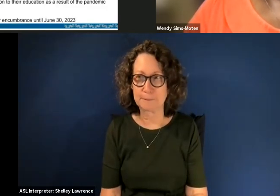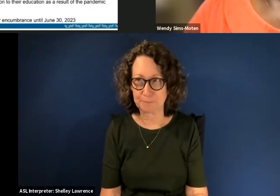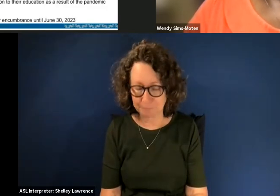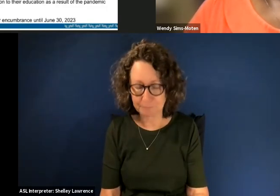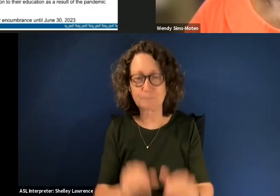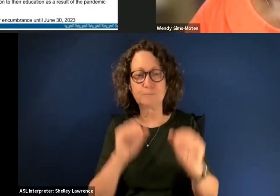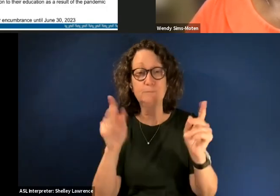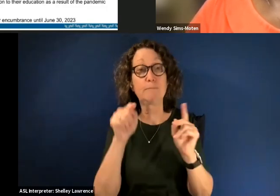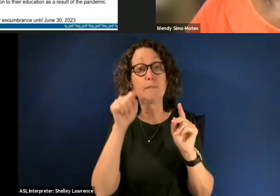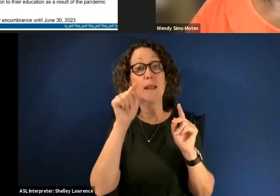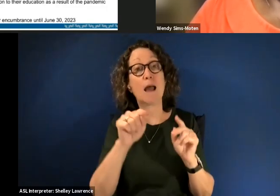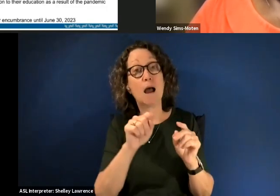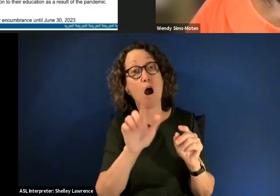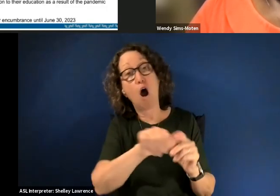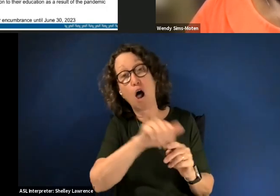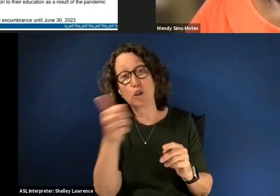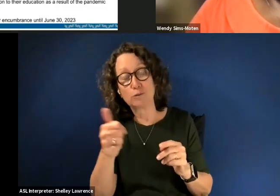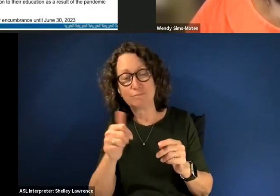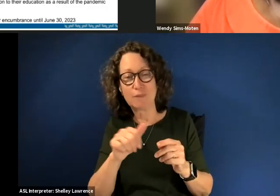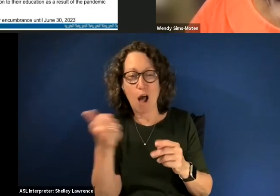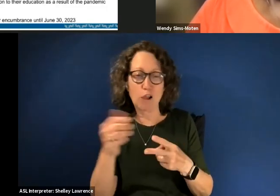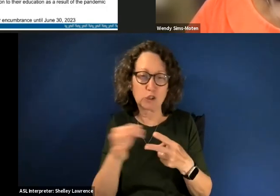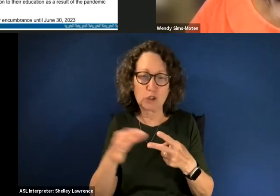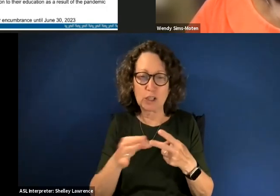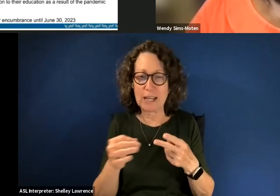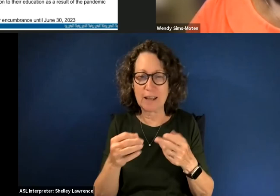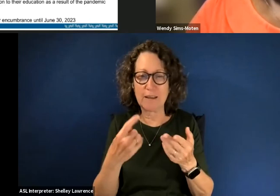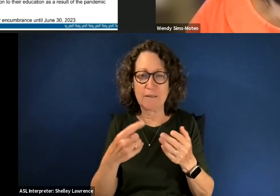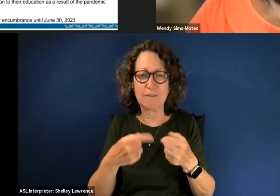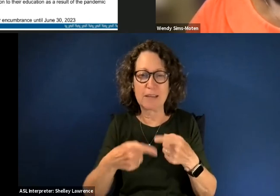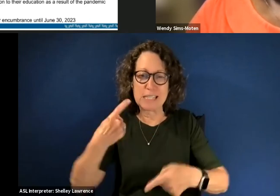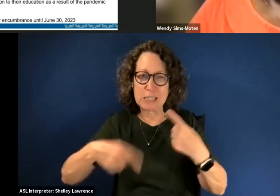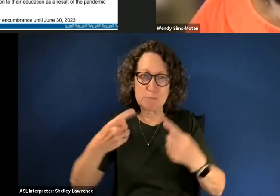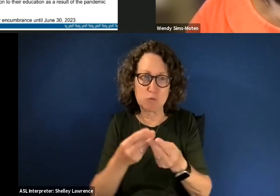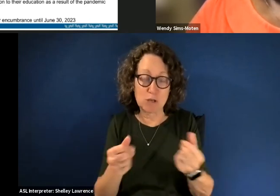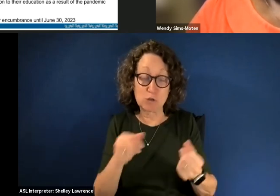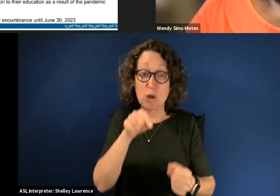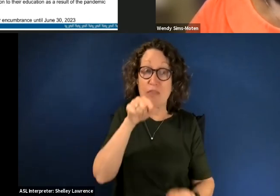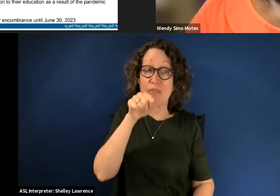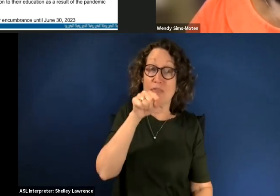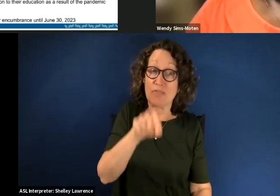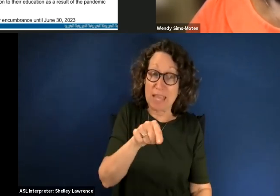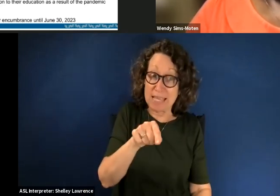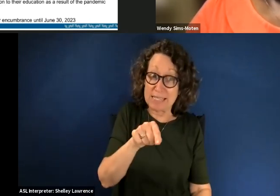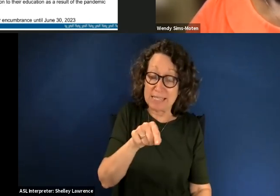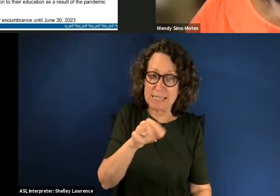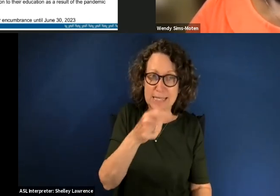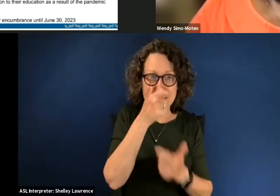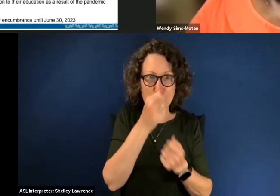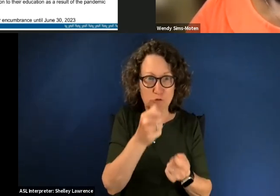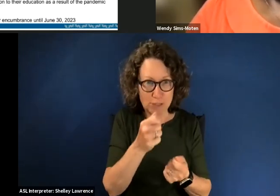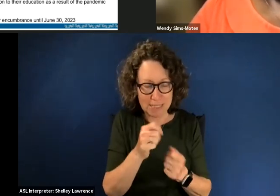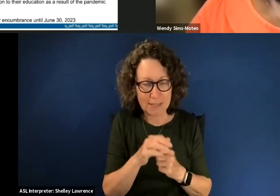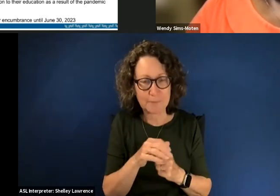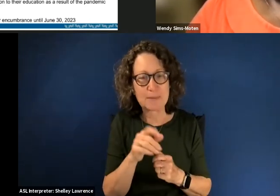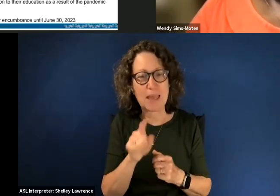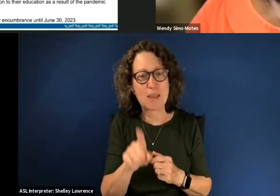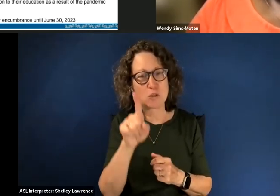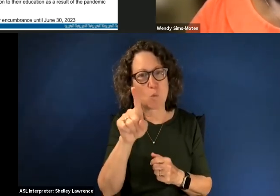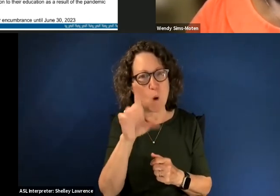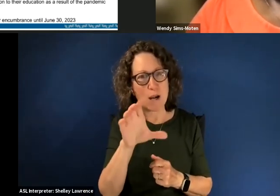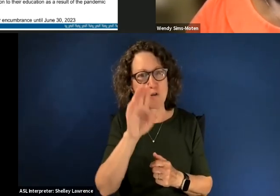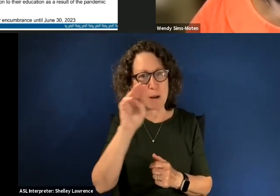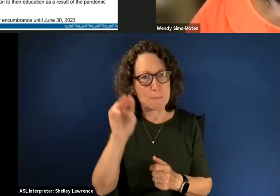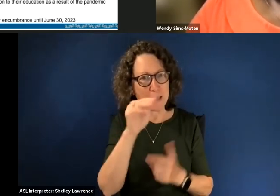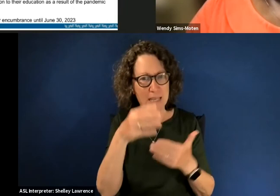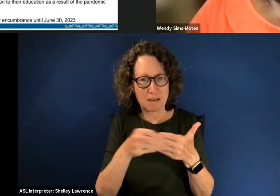Okay, alternative dispute resolution. So there's, this one is kind of interesting as well. There's $100